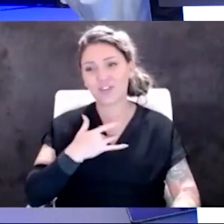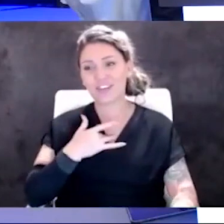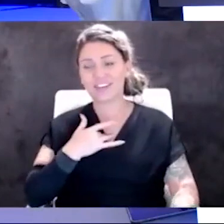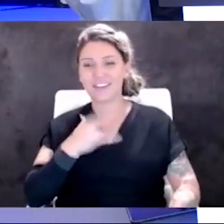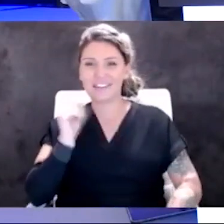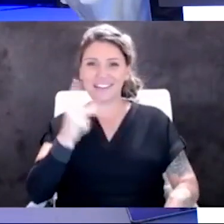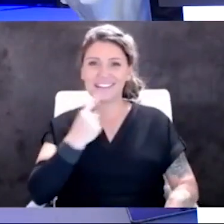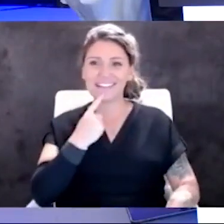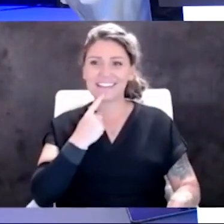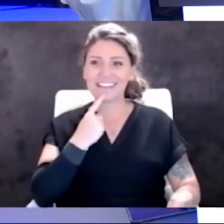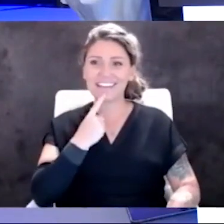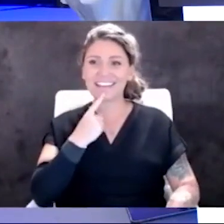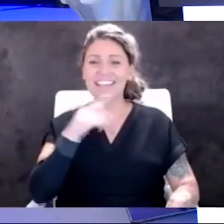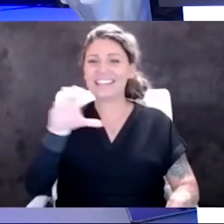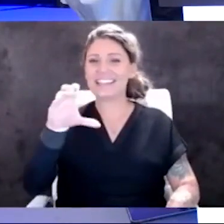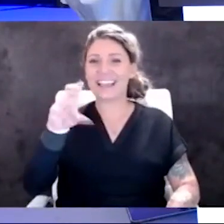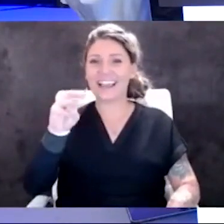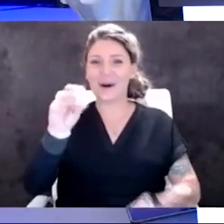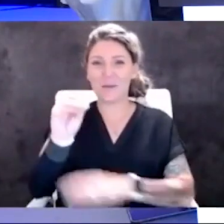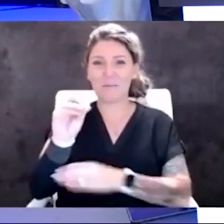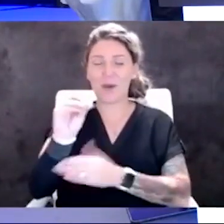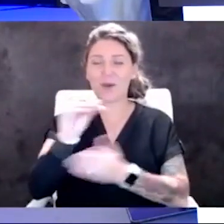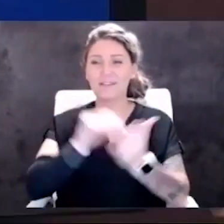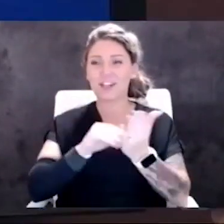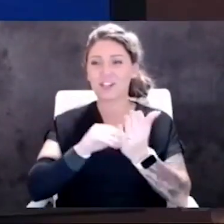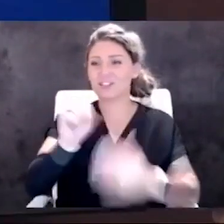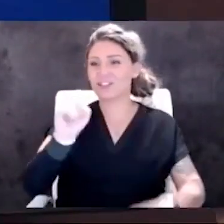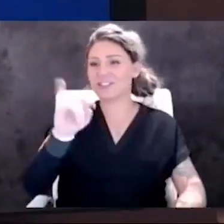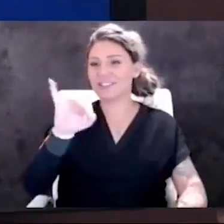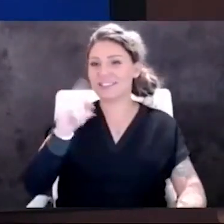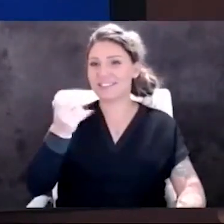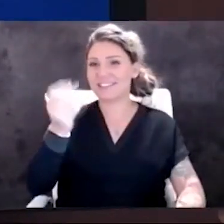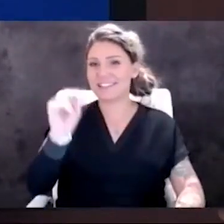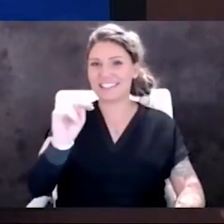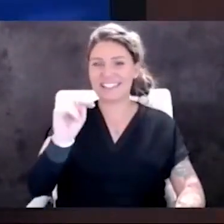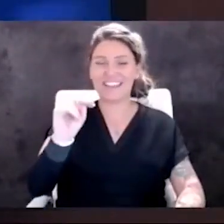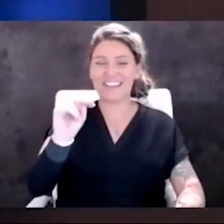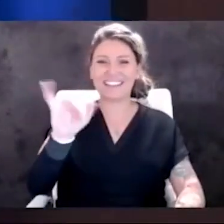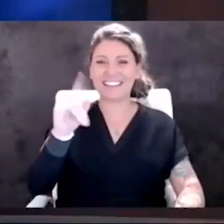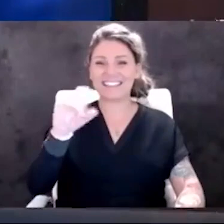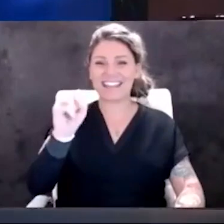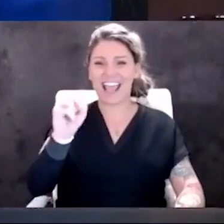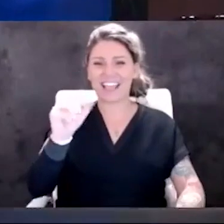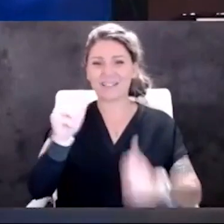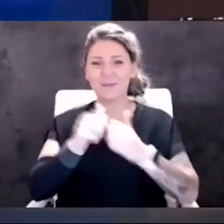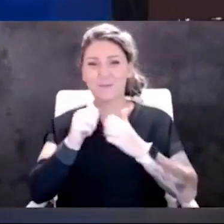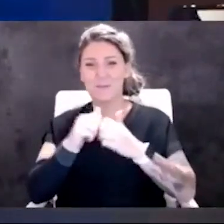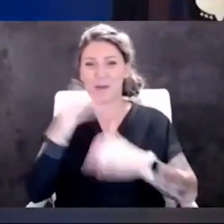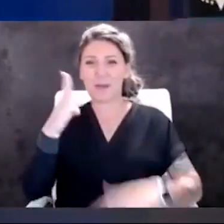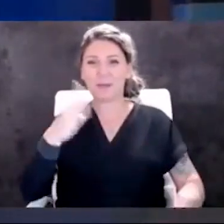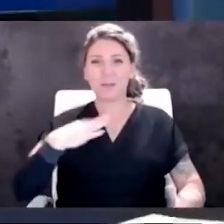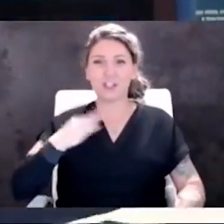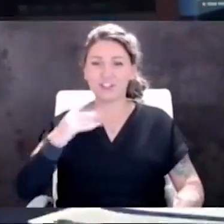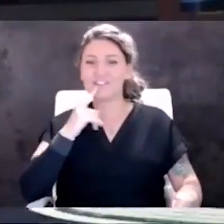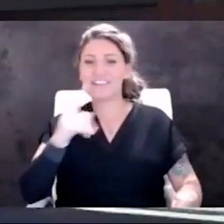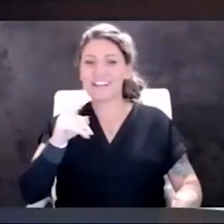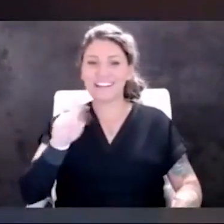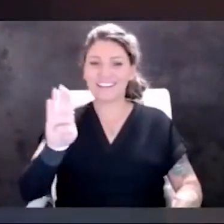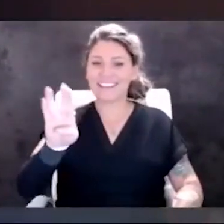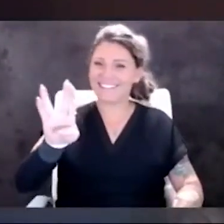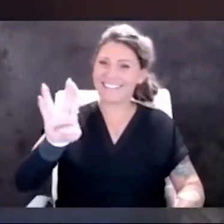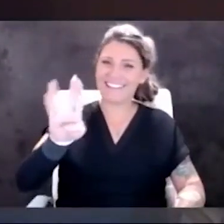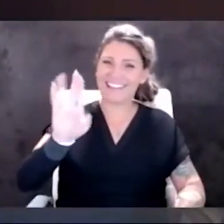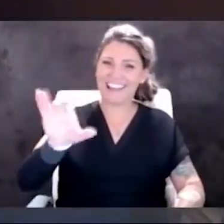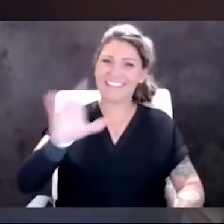Medical Officer Dr. Stephen Stites, blue shirt from Star Trek with the Star Trek insignia. Yeah. That's the medical staff in Star Trek.